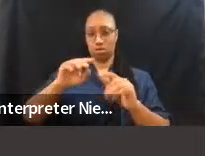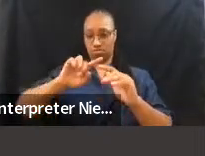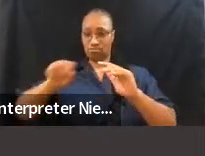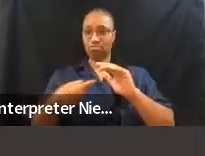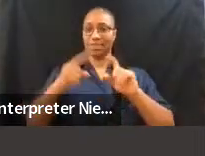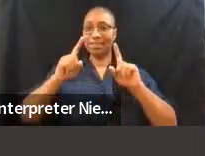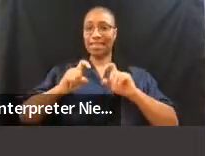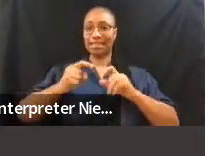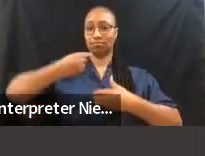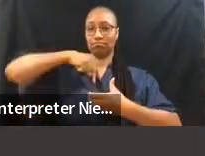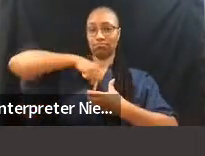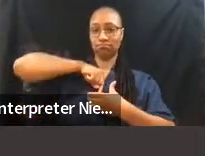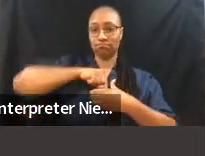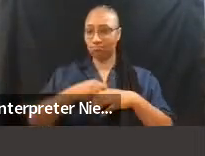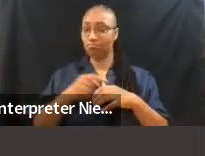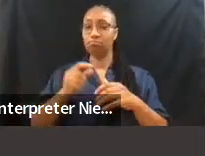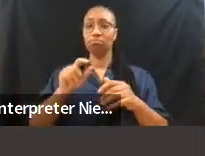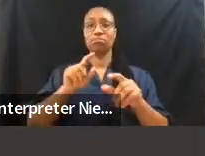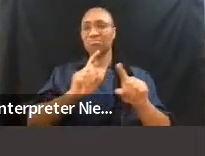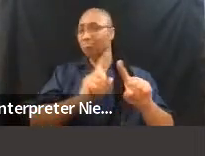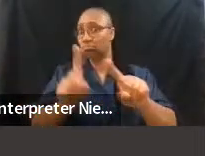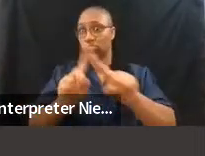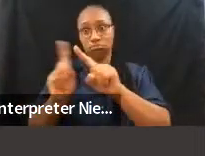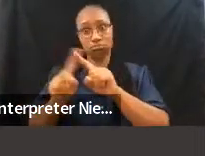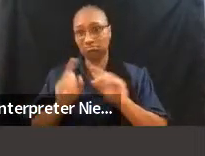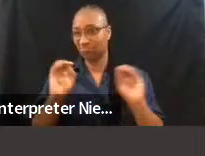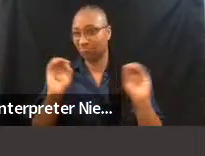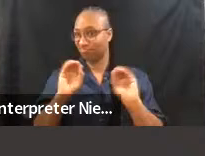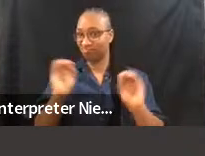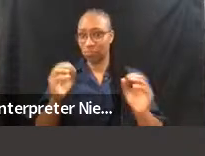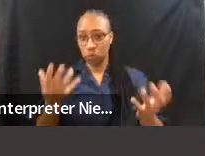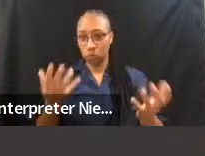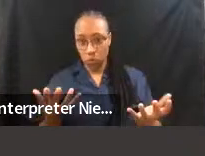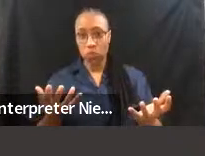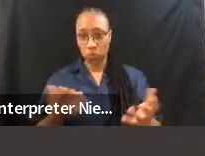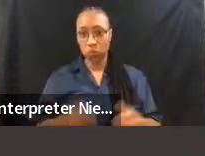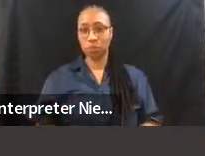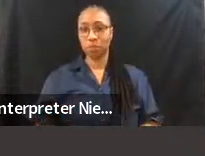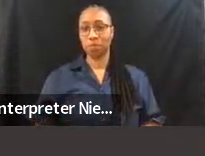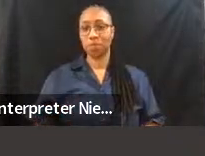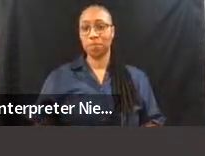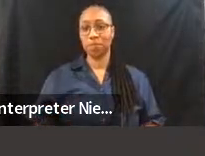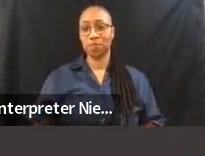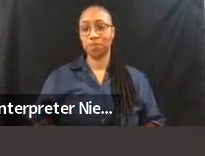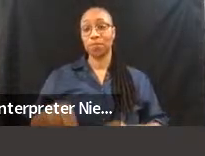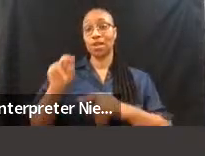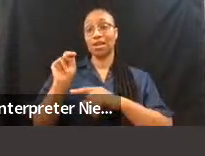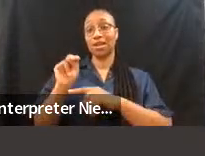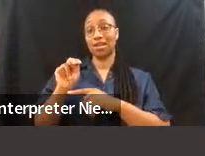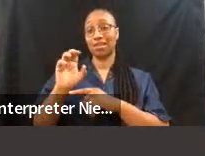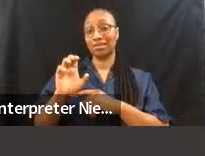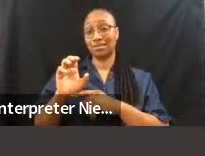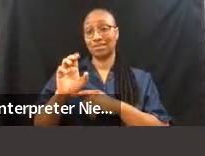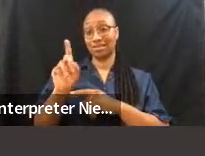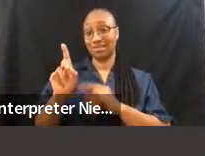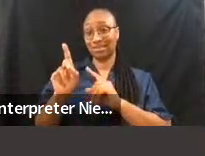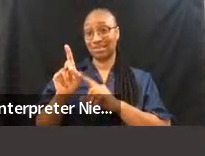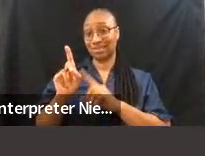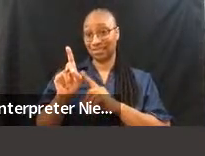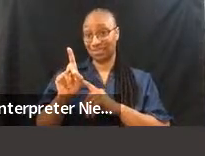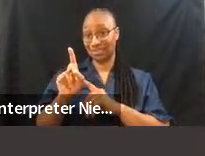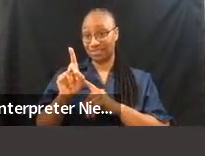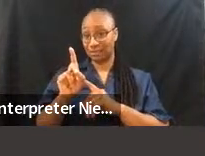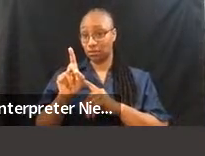NCD recommended that both the United States Department of Justice and the United States Department of Health and Human